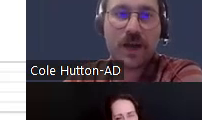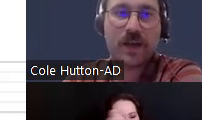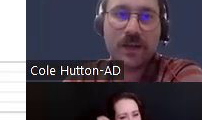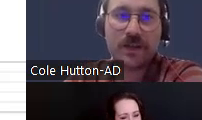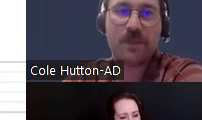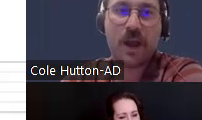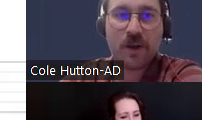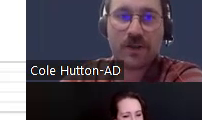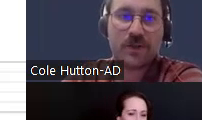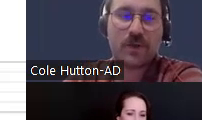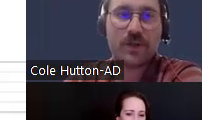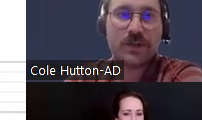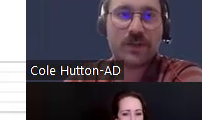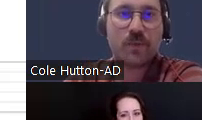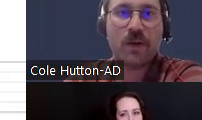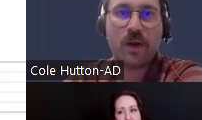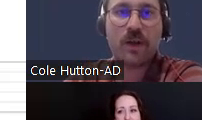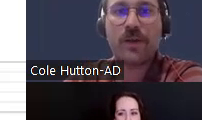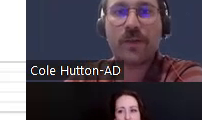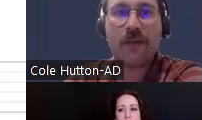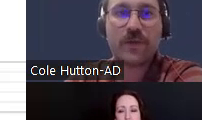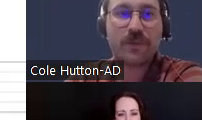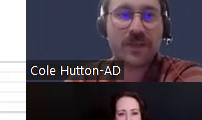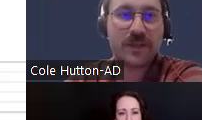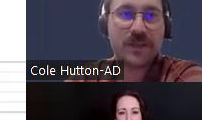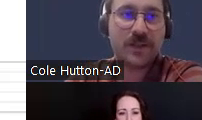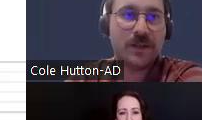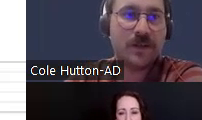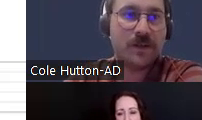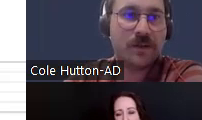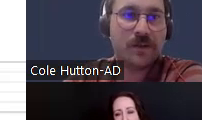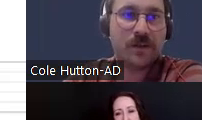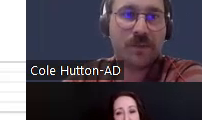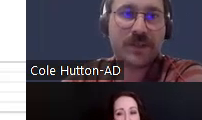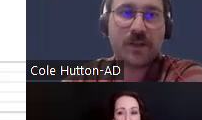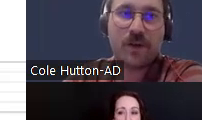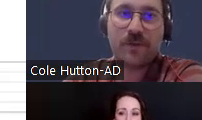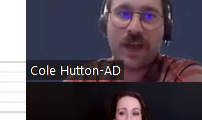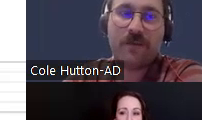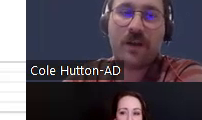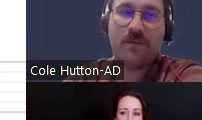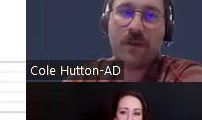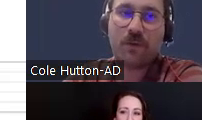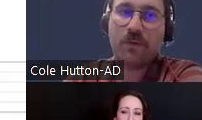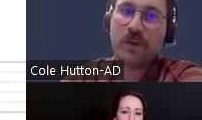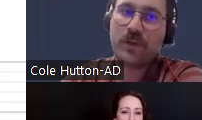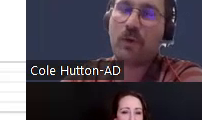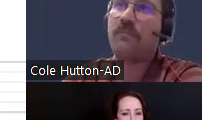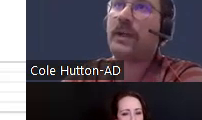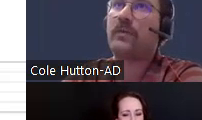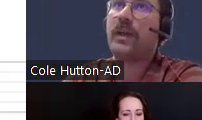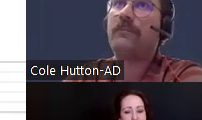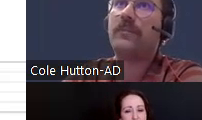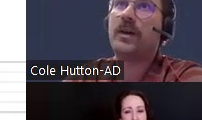to some higher concentrations as well on a monthly average basis, but still under that federal